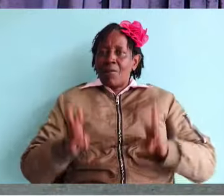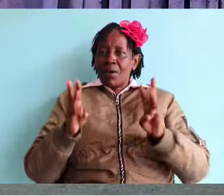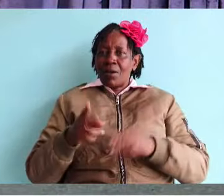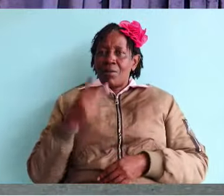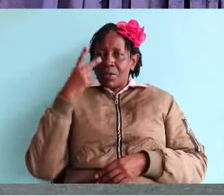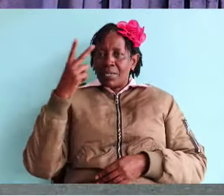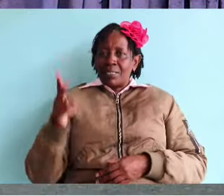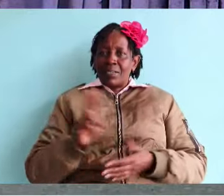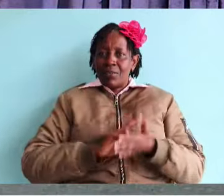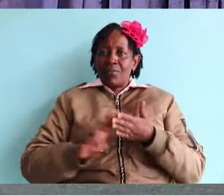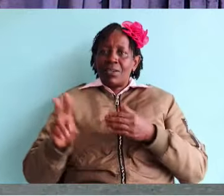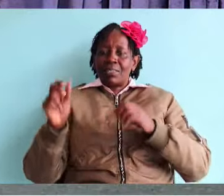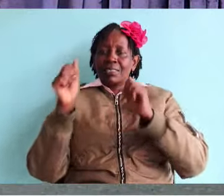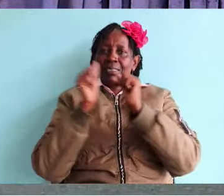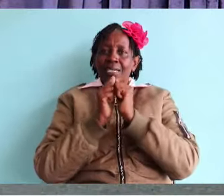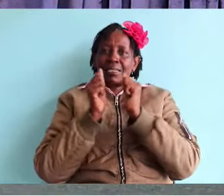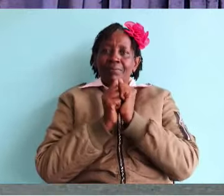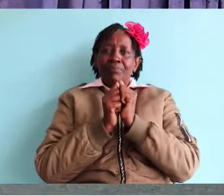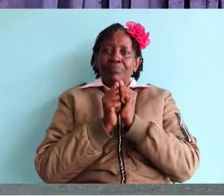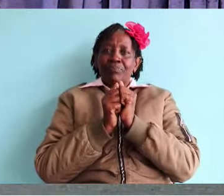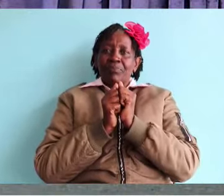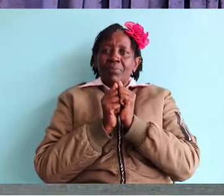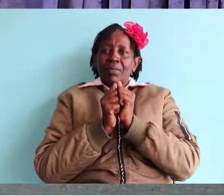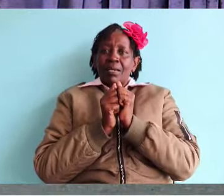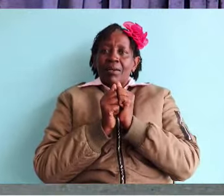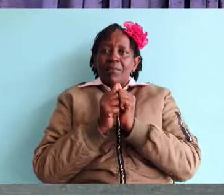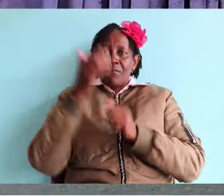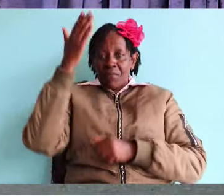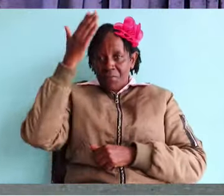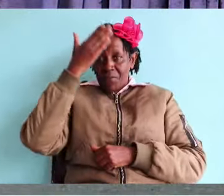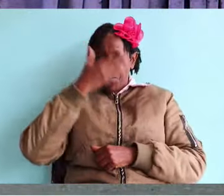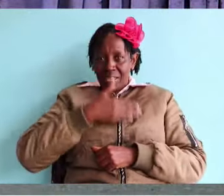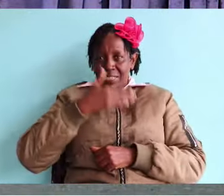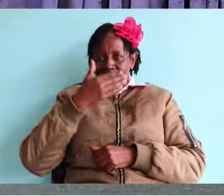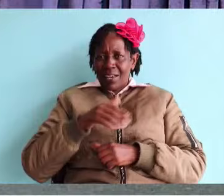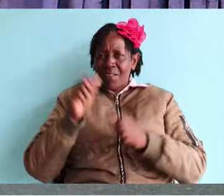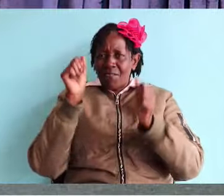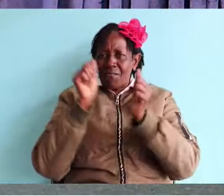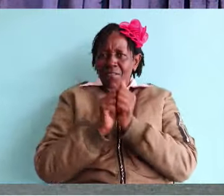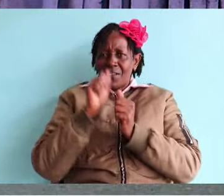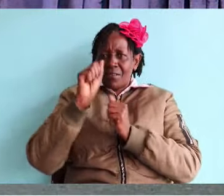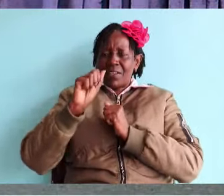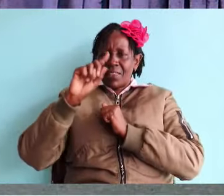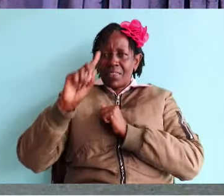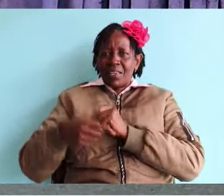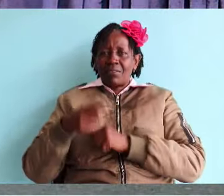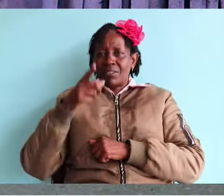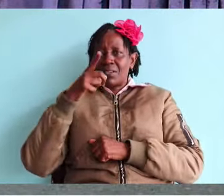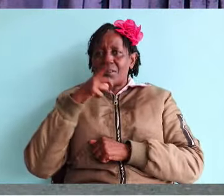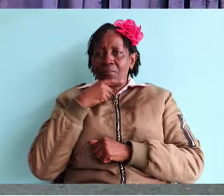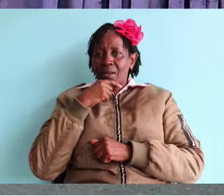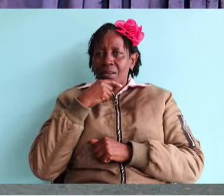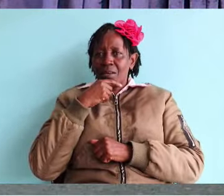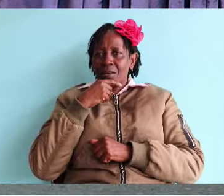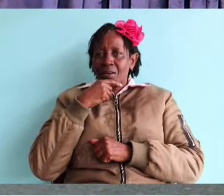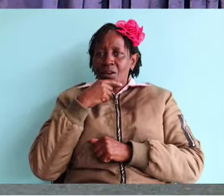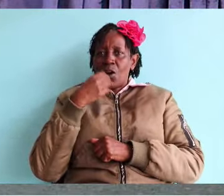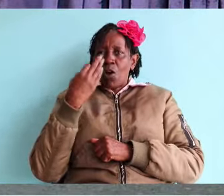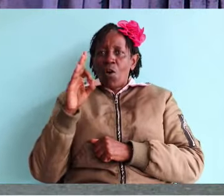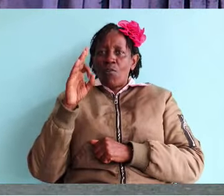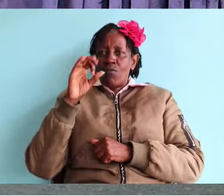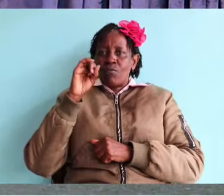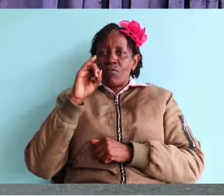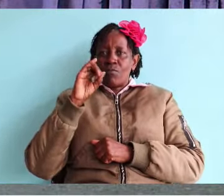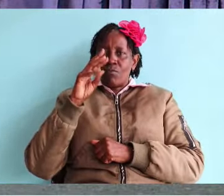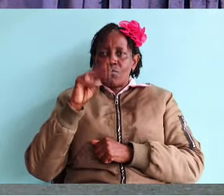10 that they were facing 15,000 men of the Midianites that